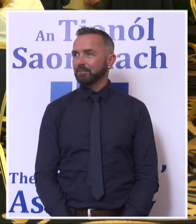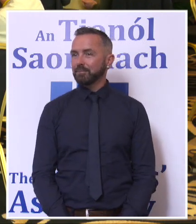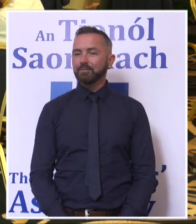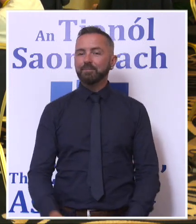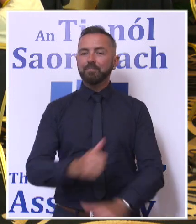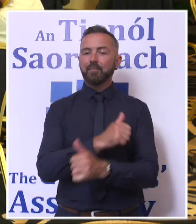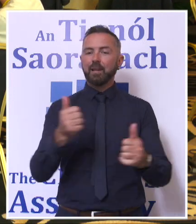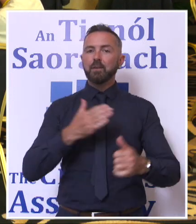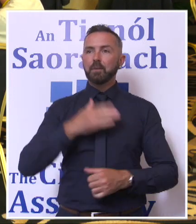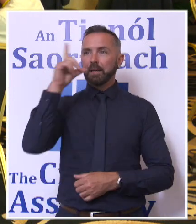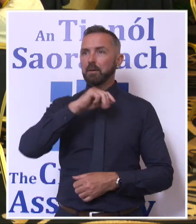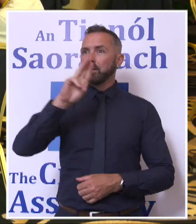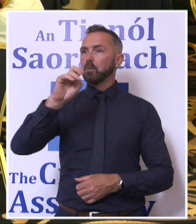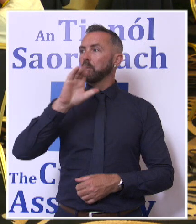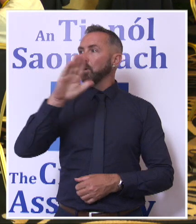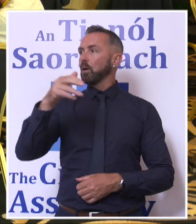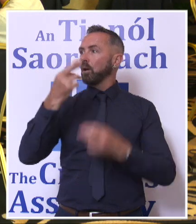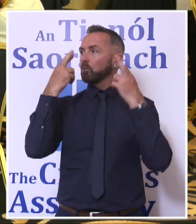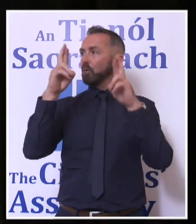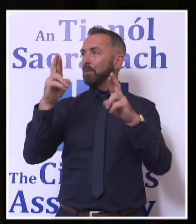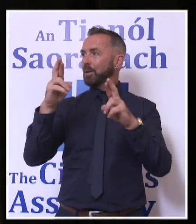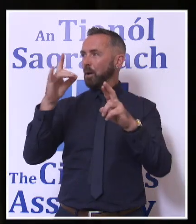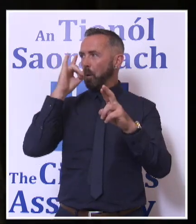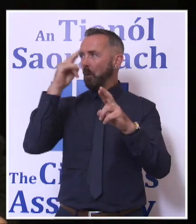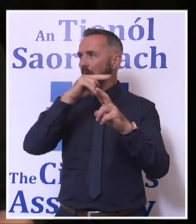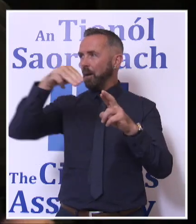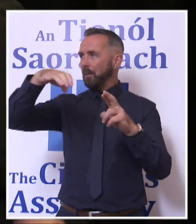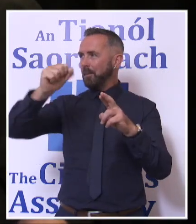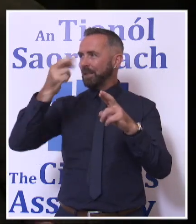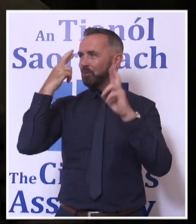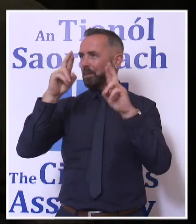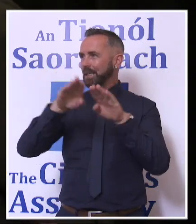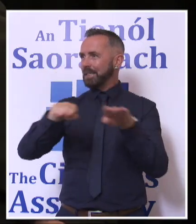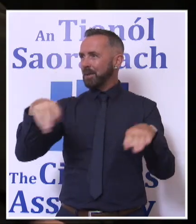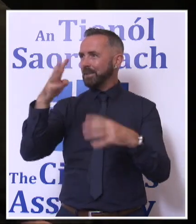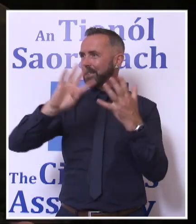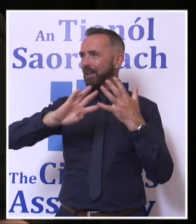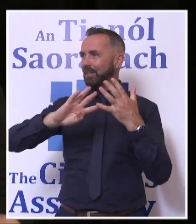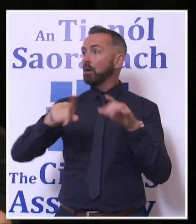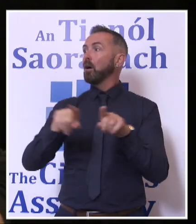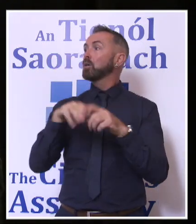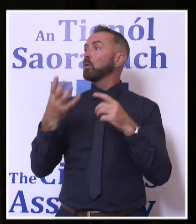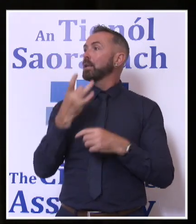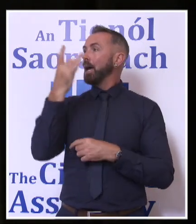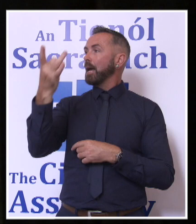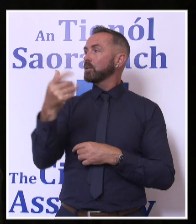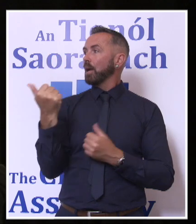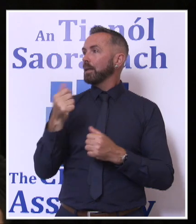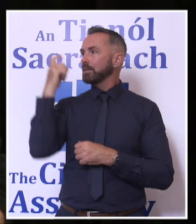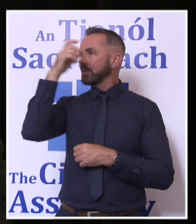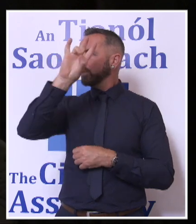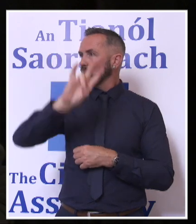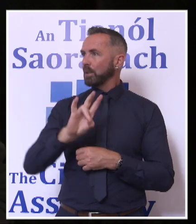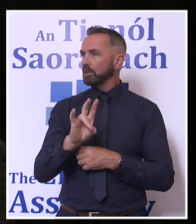Hi, I'm Paul, and I'm representing, hopefully not misrepresenting, Table 9. And I also want to ask you any difficult questions,